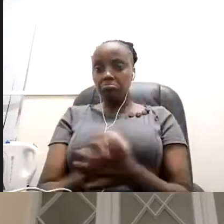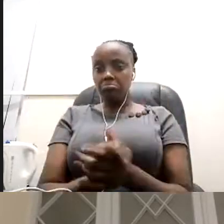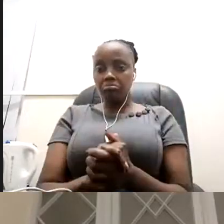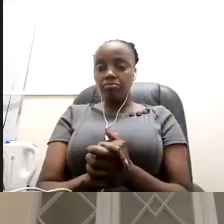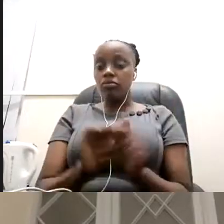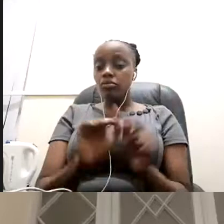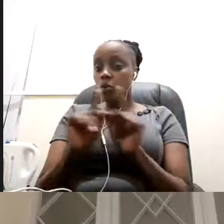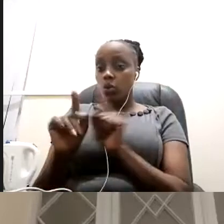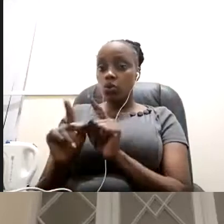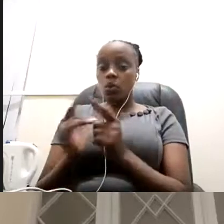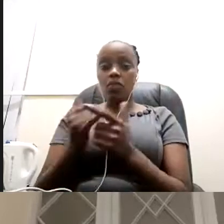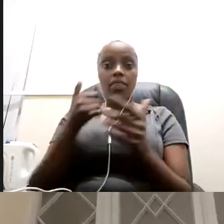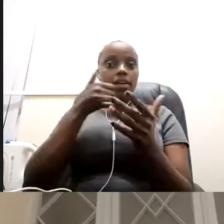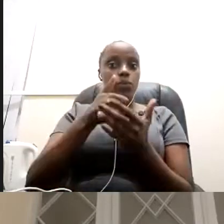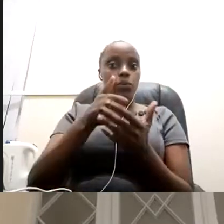including the